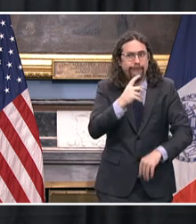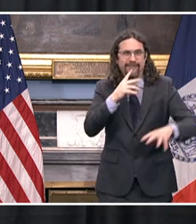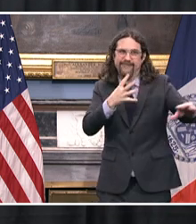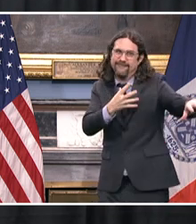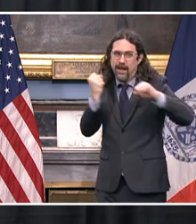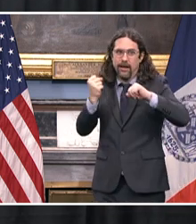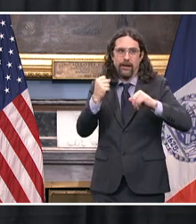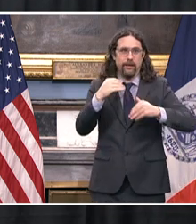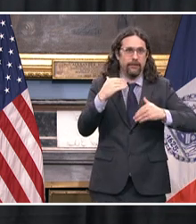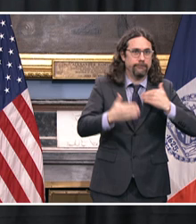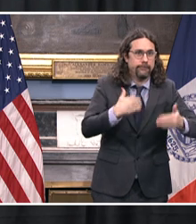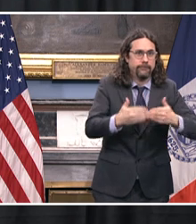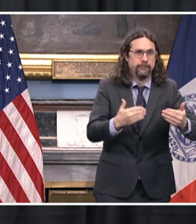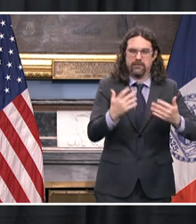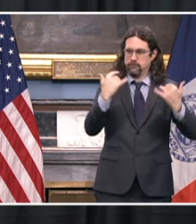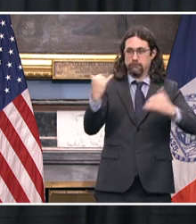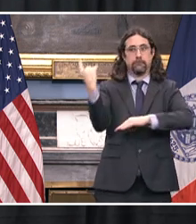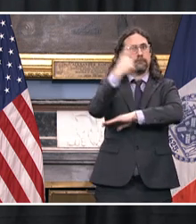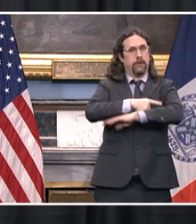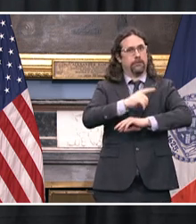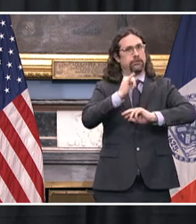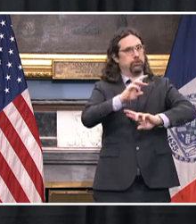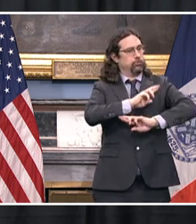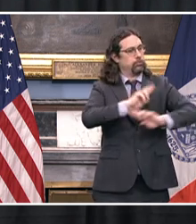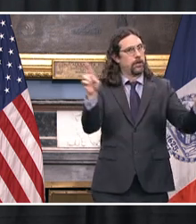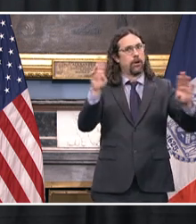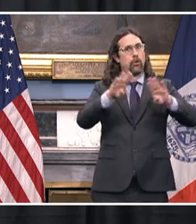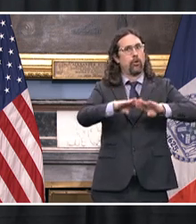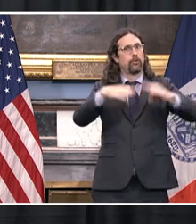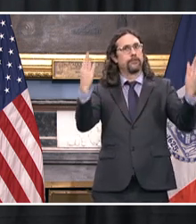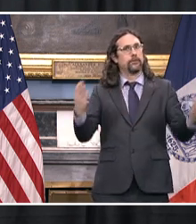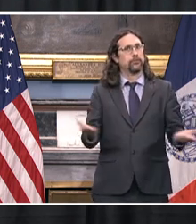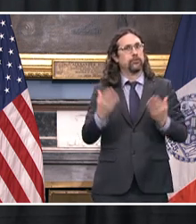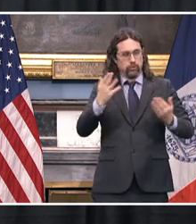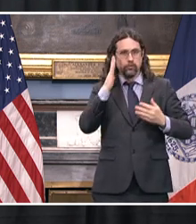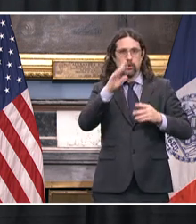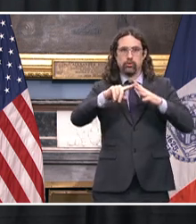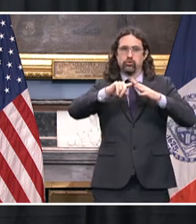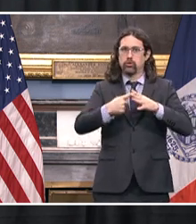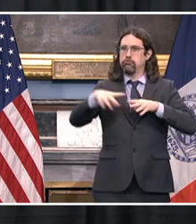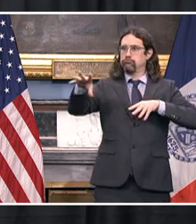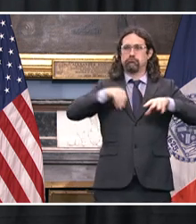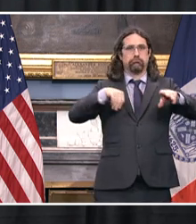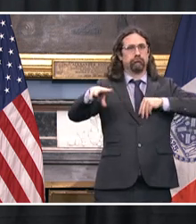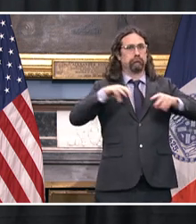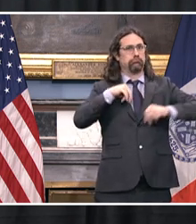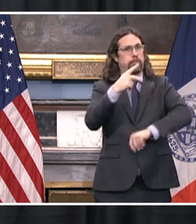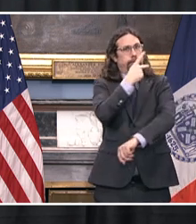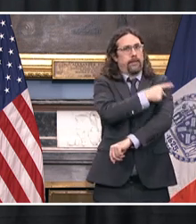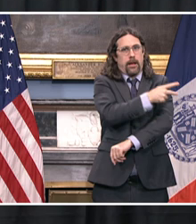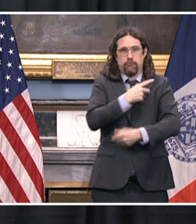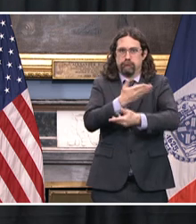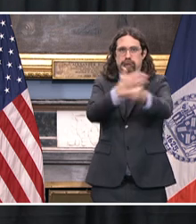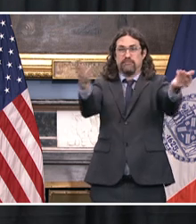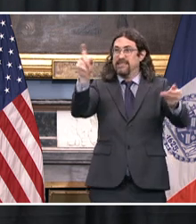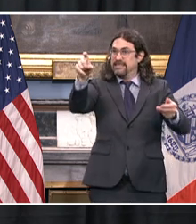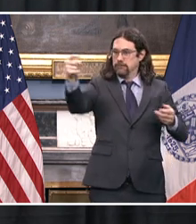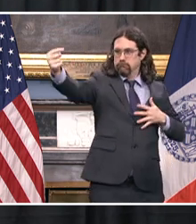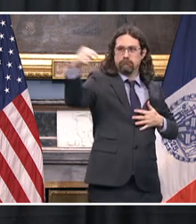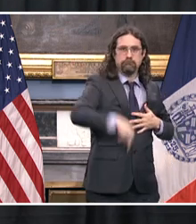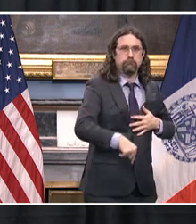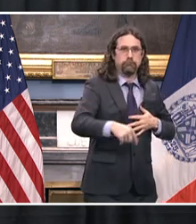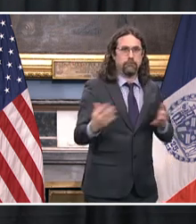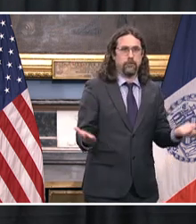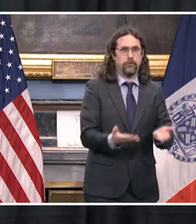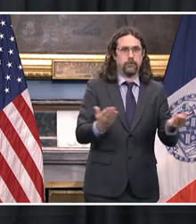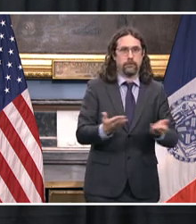build out quickly. I wanted you to see that out of a tennis court, suddenly we have a hospital. And it's a testament to